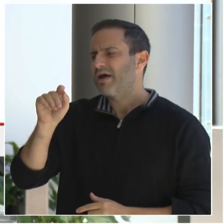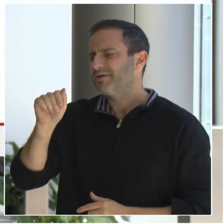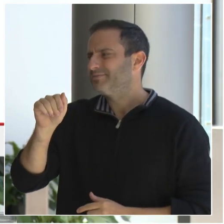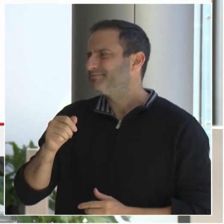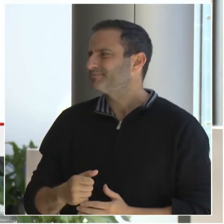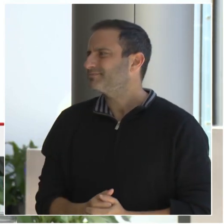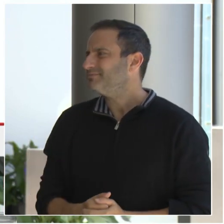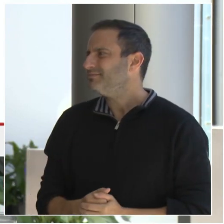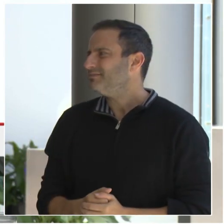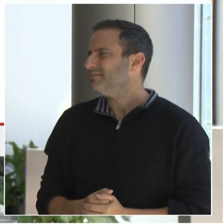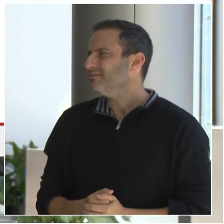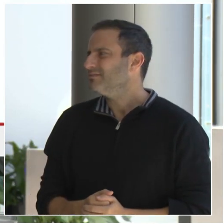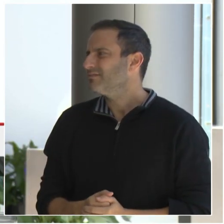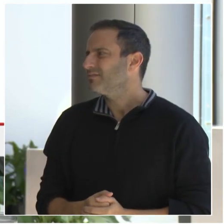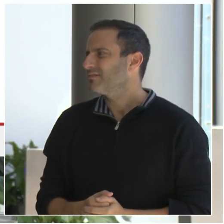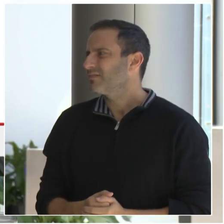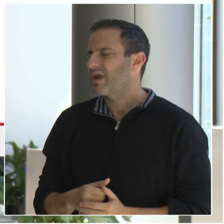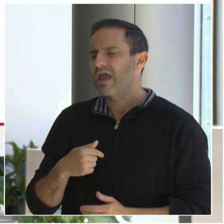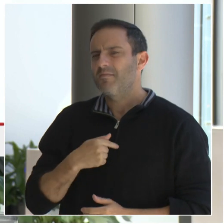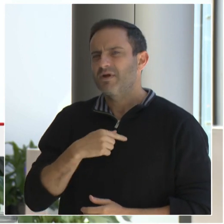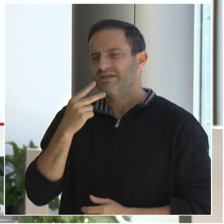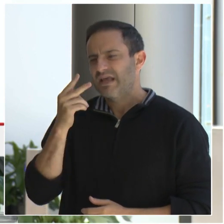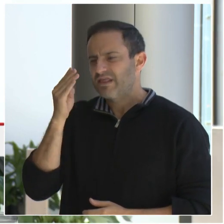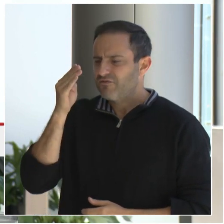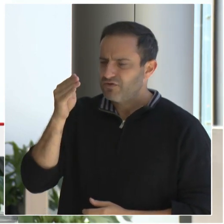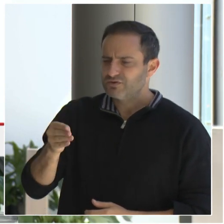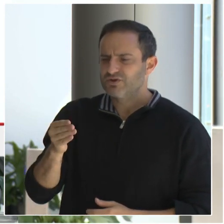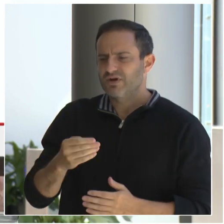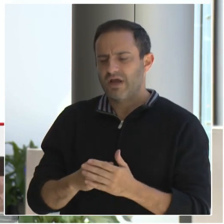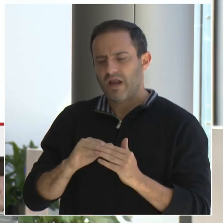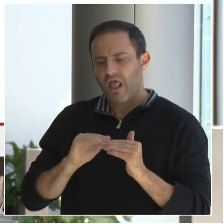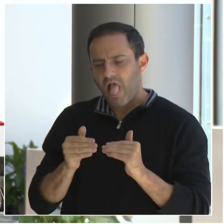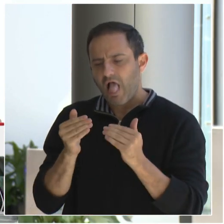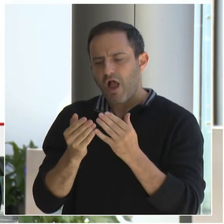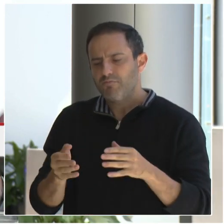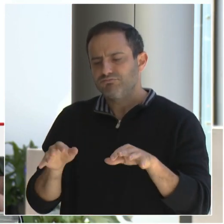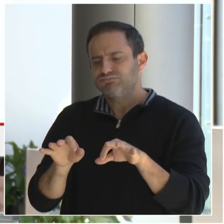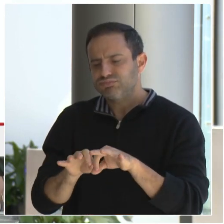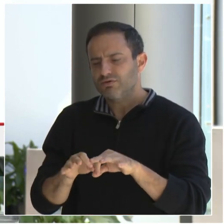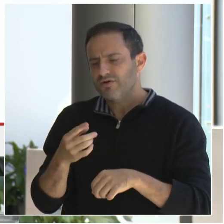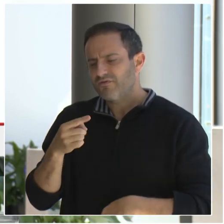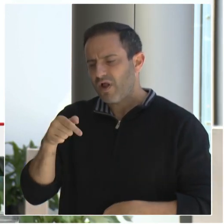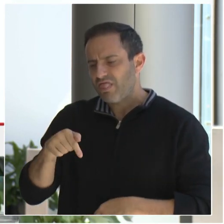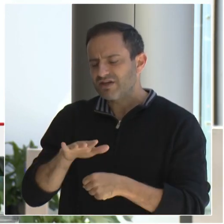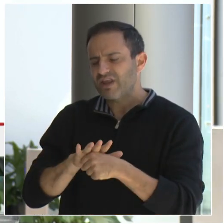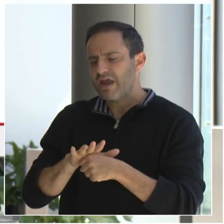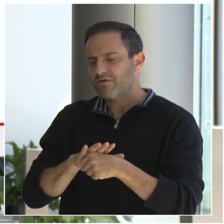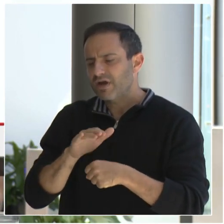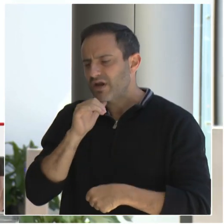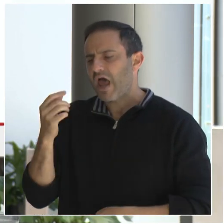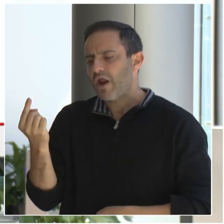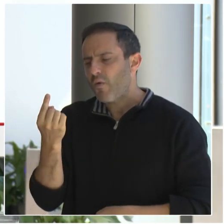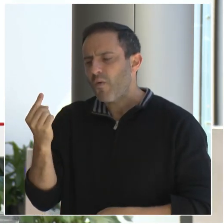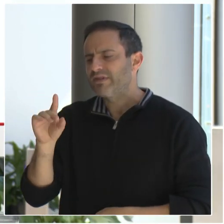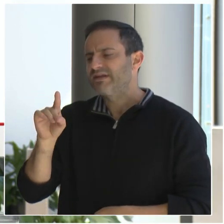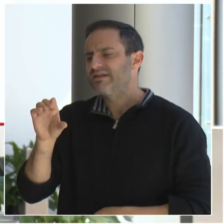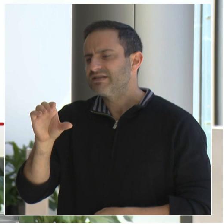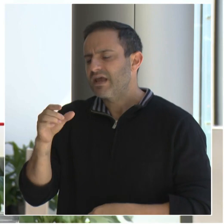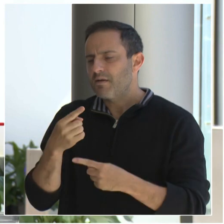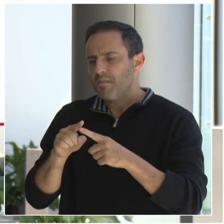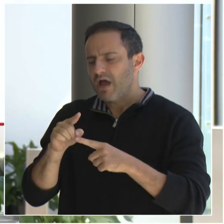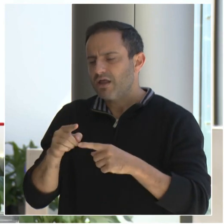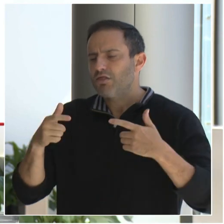look at WMATA's future and what it will be in the future and how important it is to this region, not only the district, but the region at